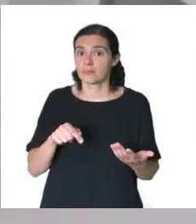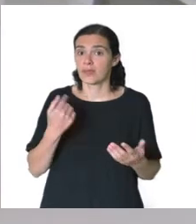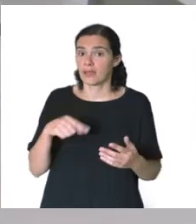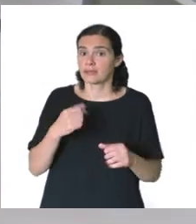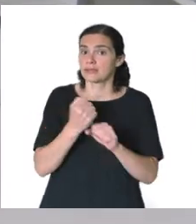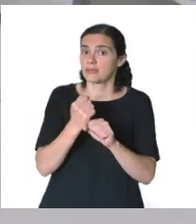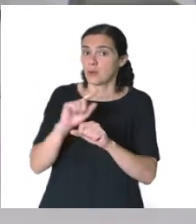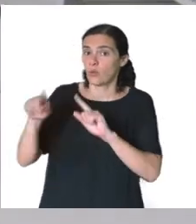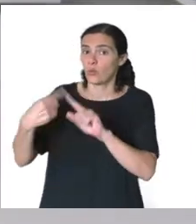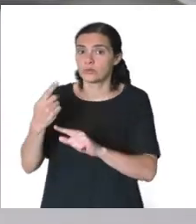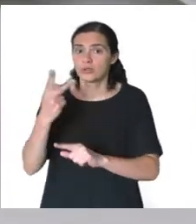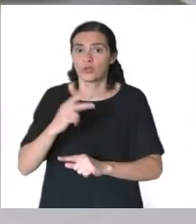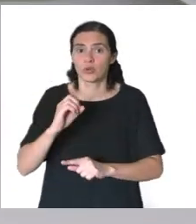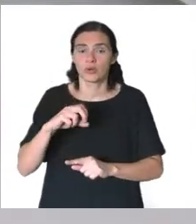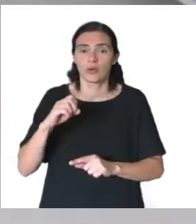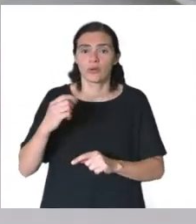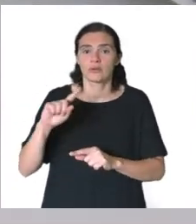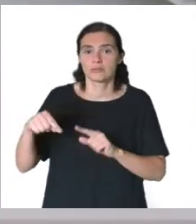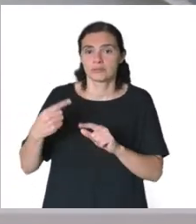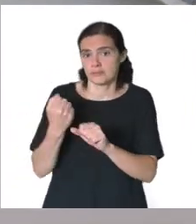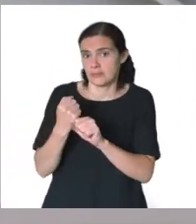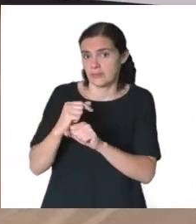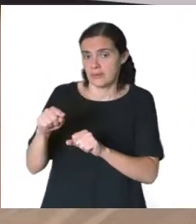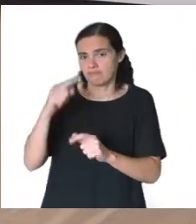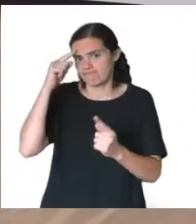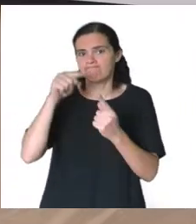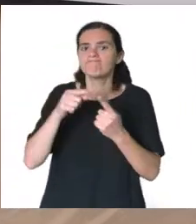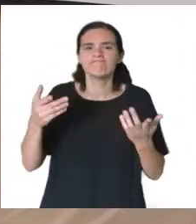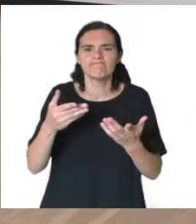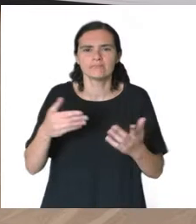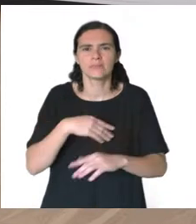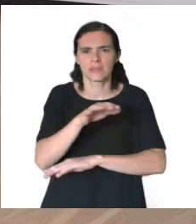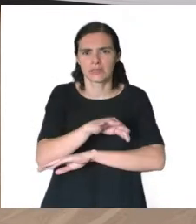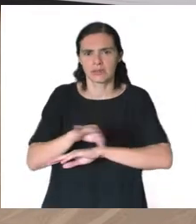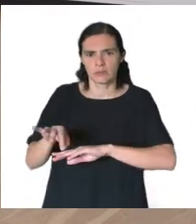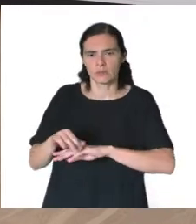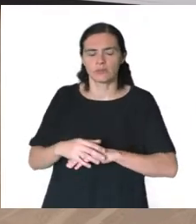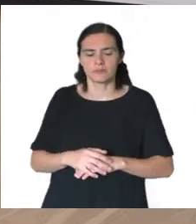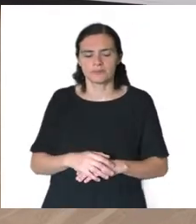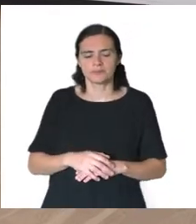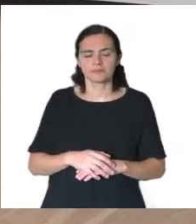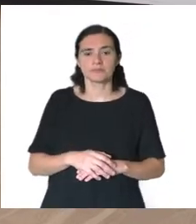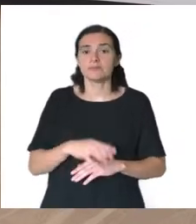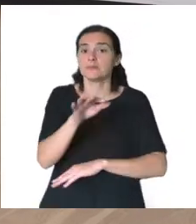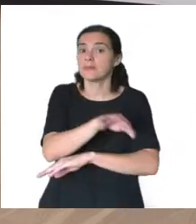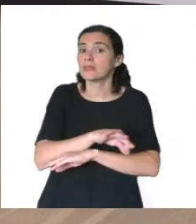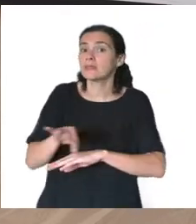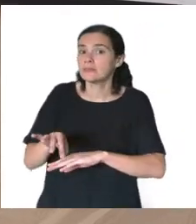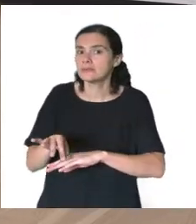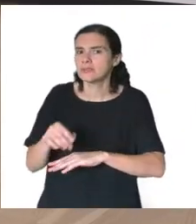Here we have another work by Yoko Ono, which is also somehow dedicated to architecture